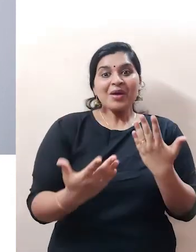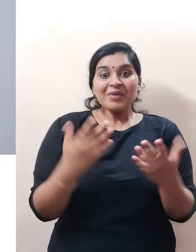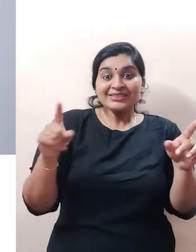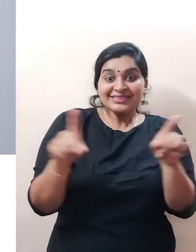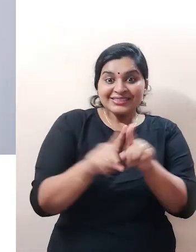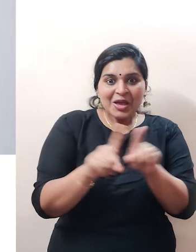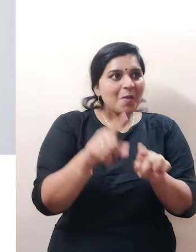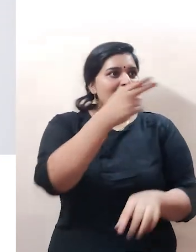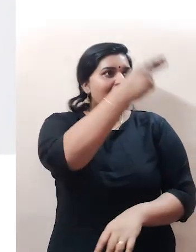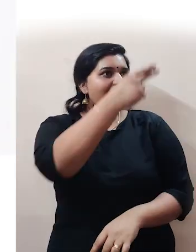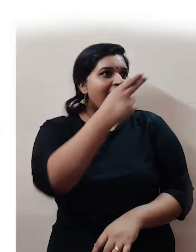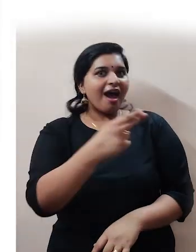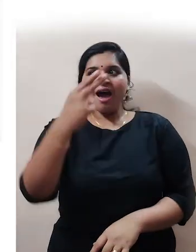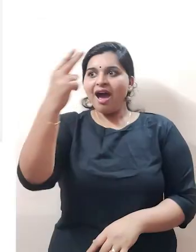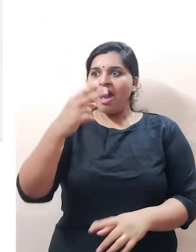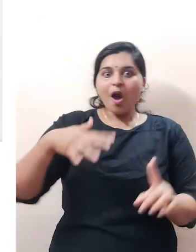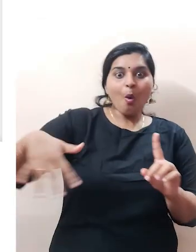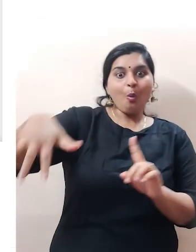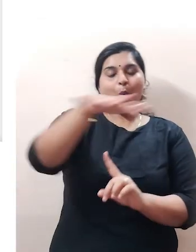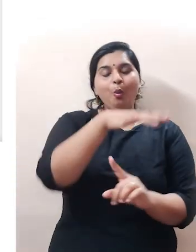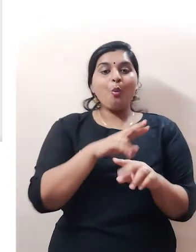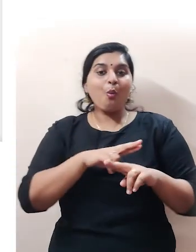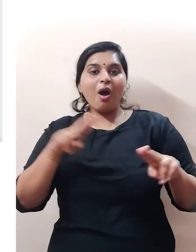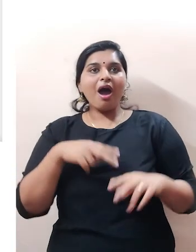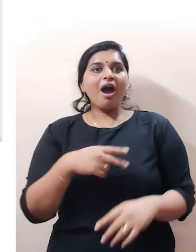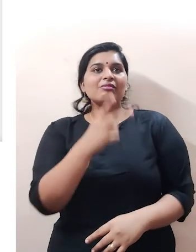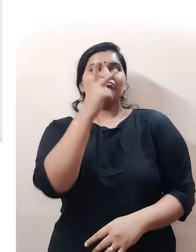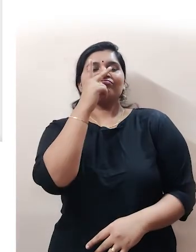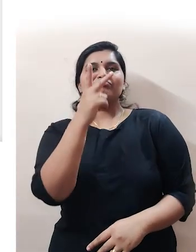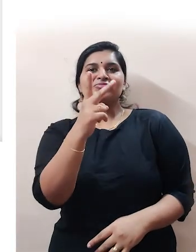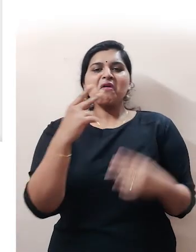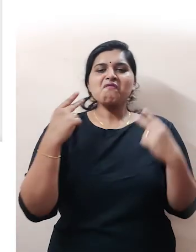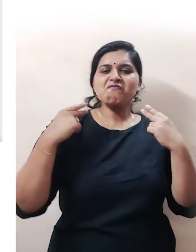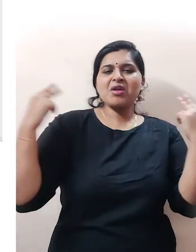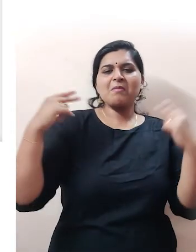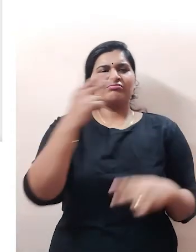geographical boundaries reflect how common iconographic constructions have been